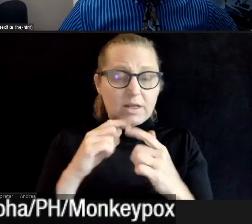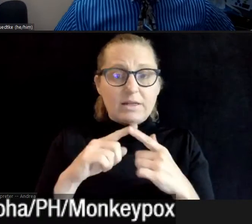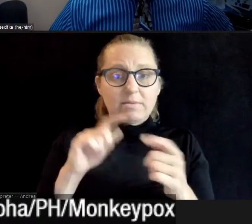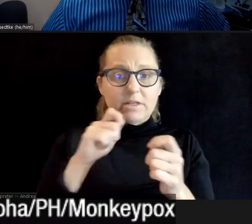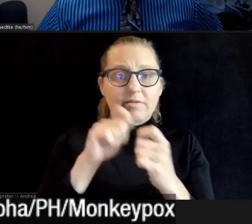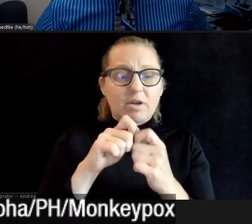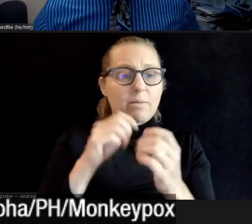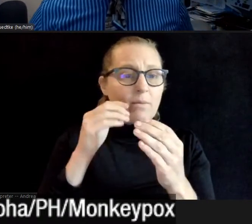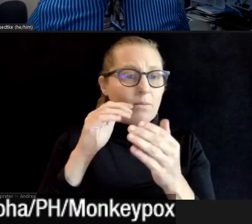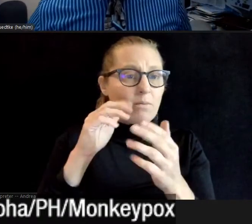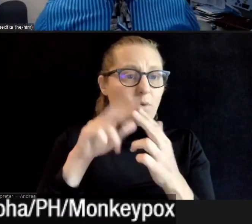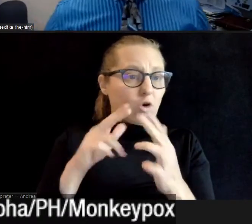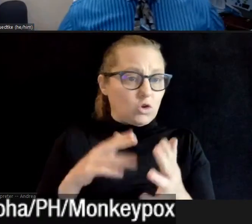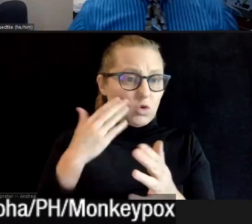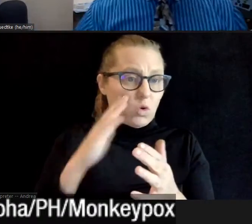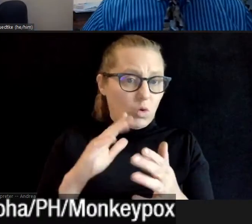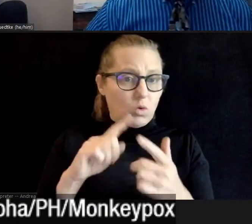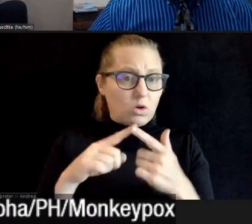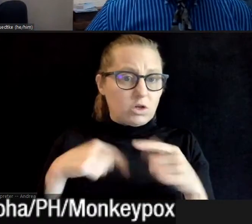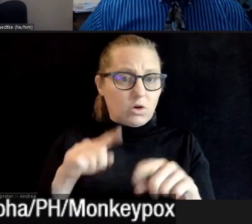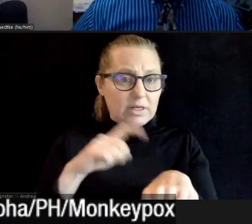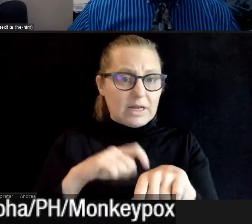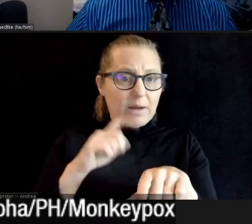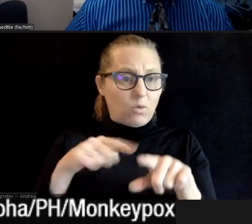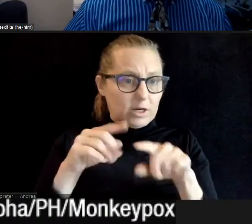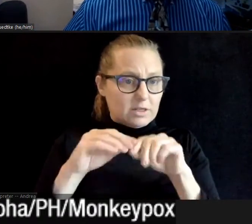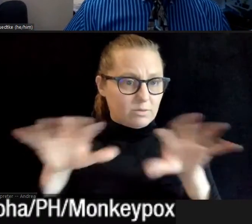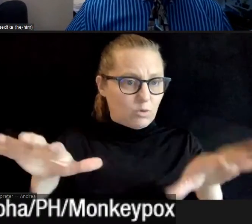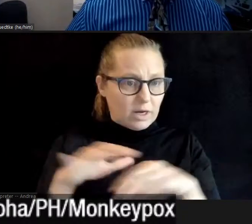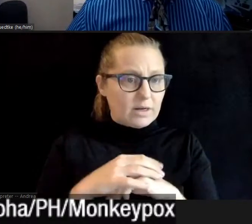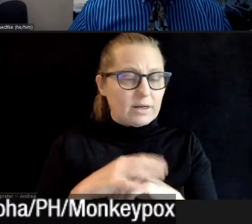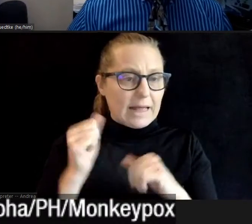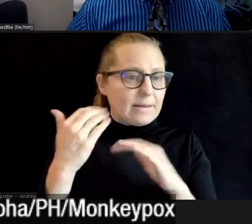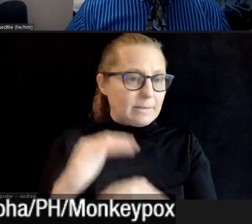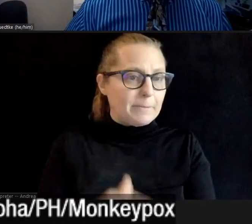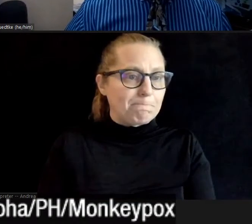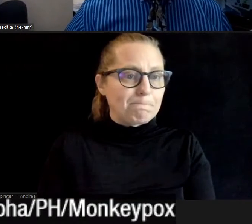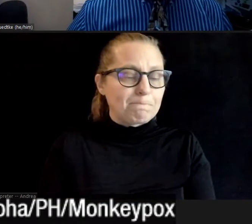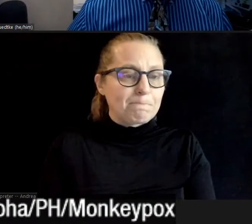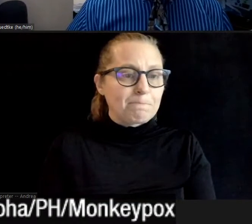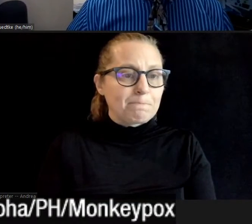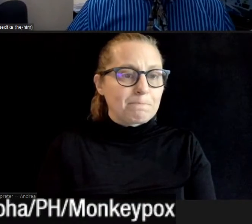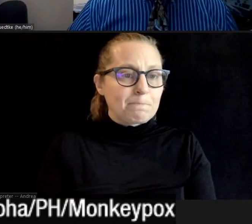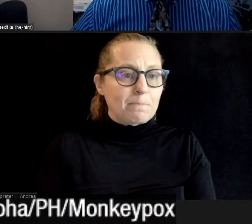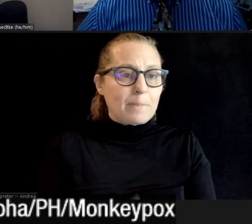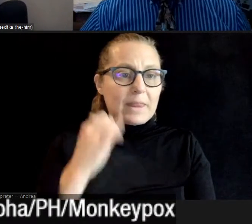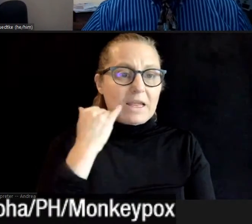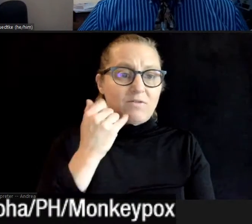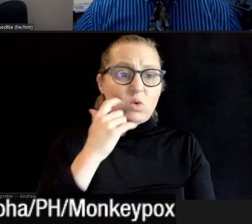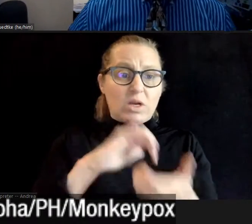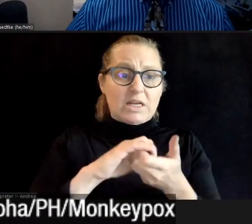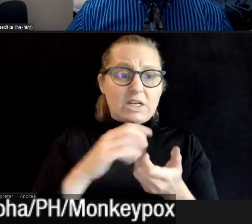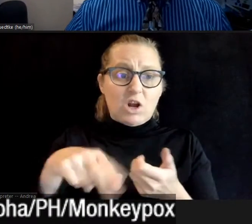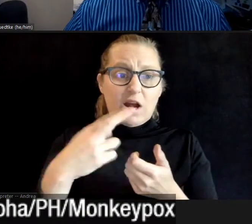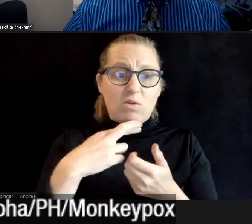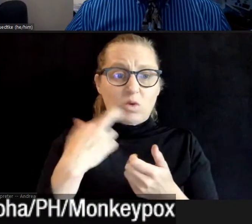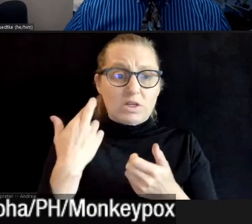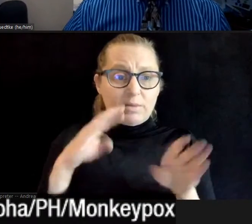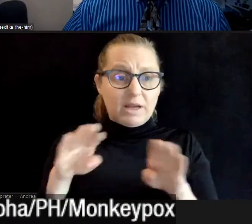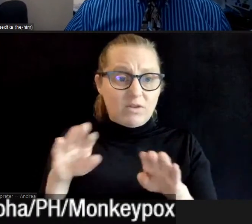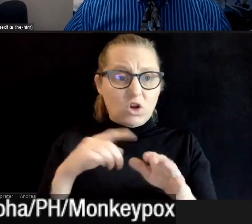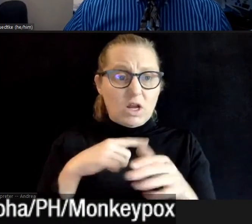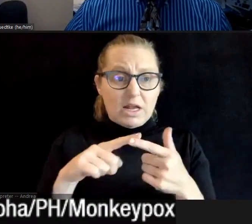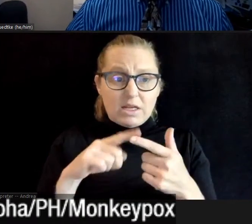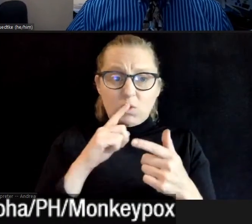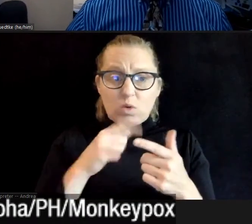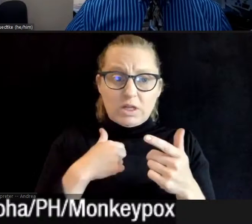know, during this time that monkeypox is spreading, can limit spread. If you're engaged in some of those high-risk behaviors, and we've